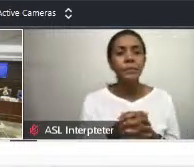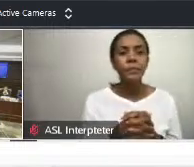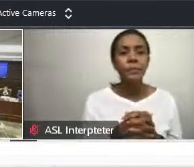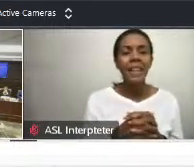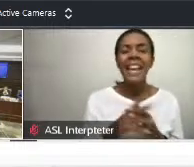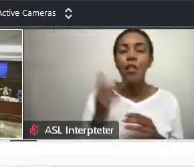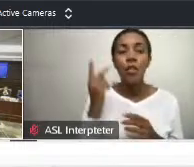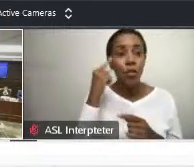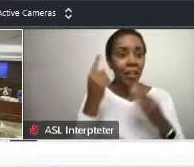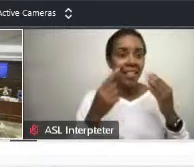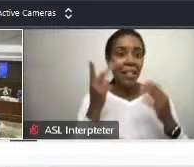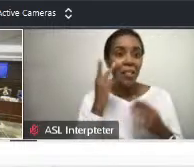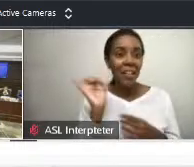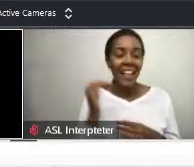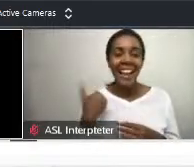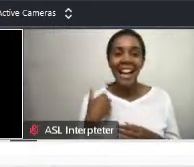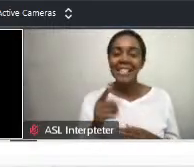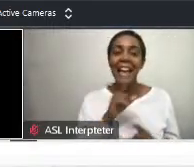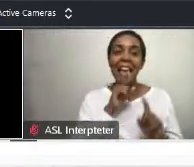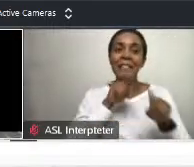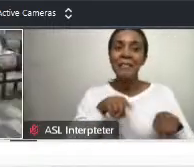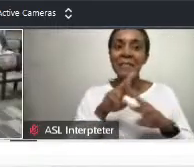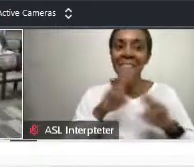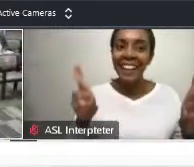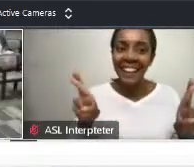like he has all the answers ready.